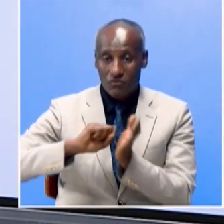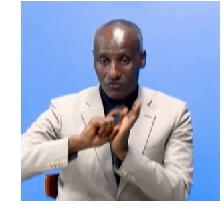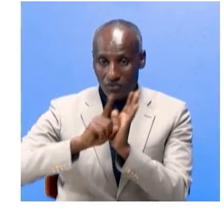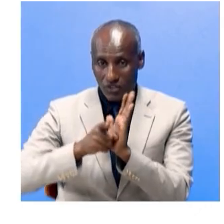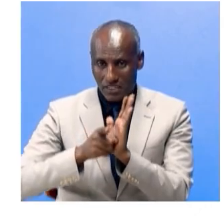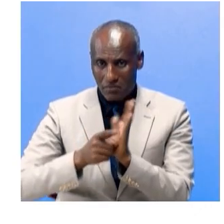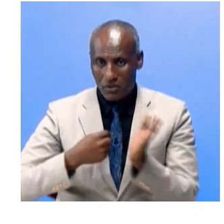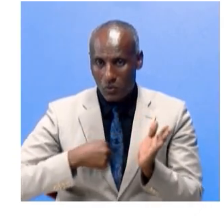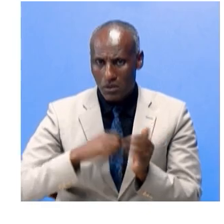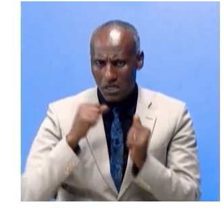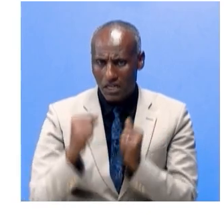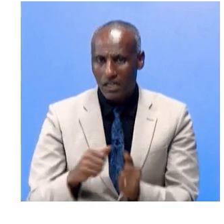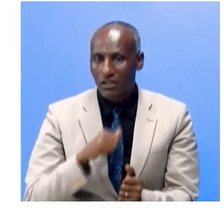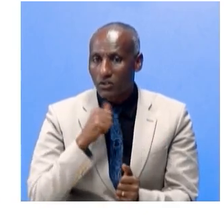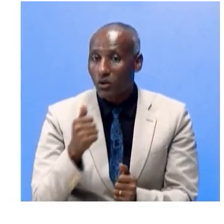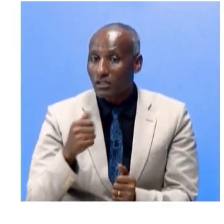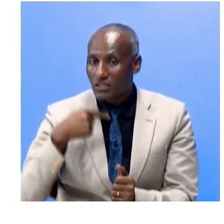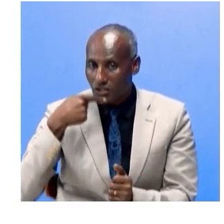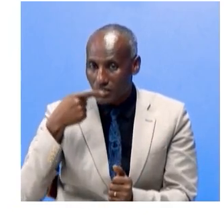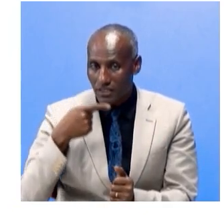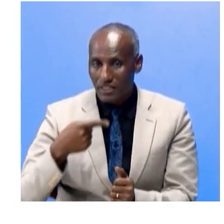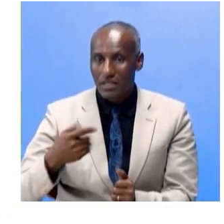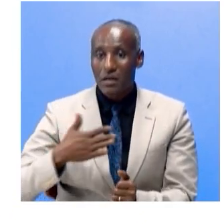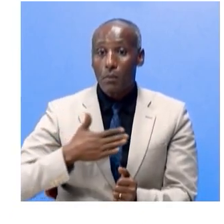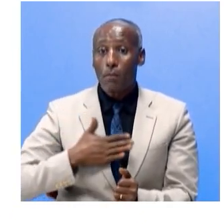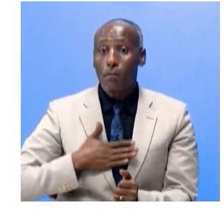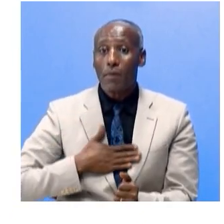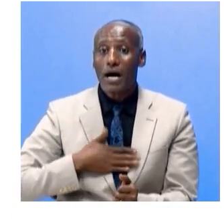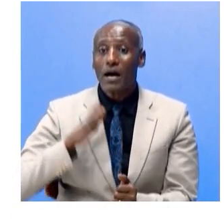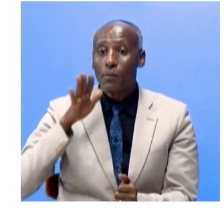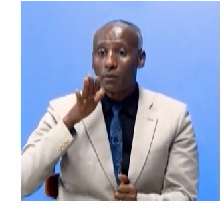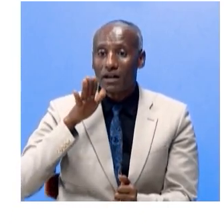cannot say my mother